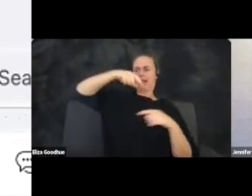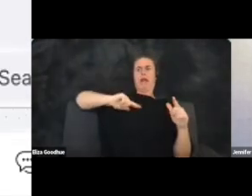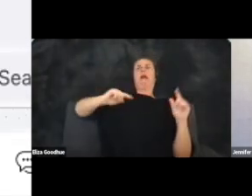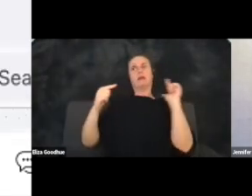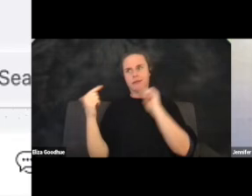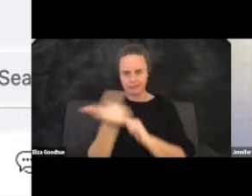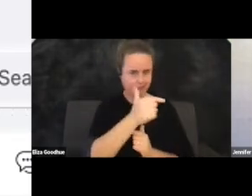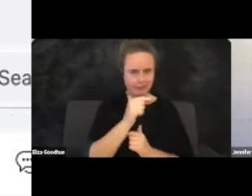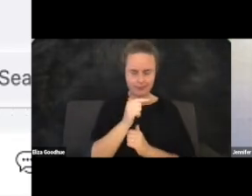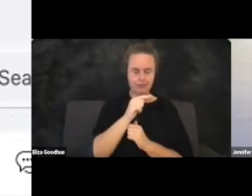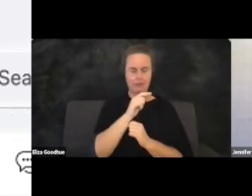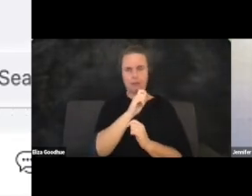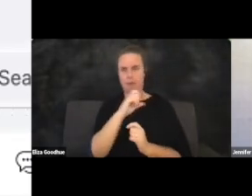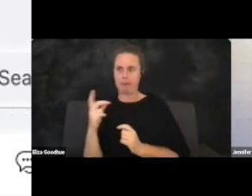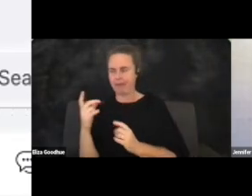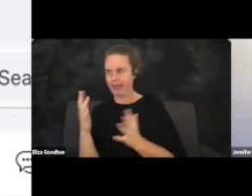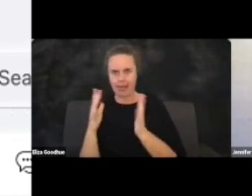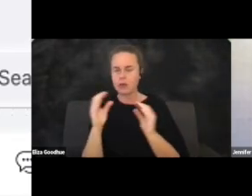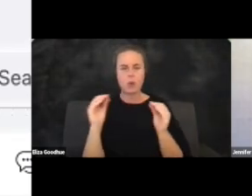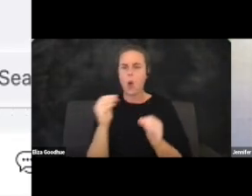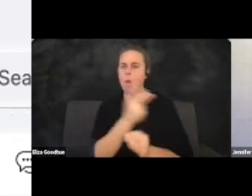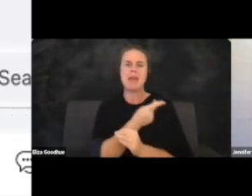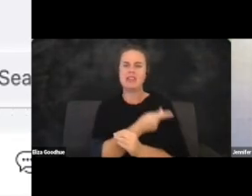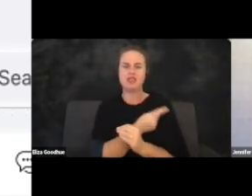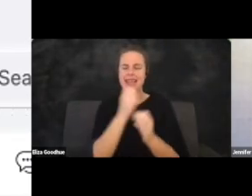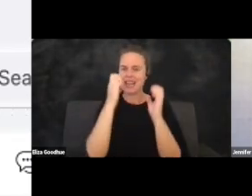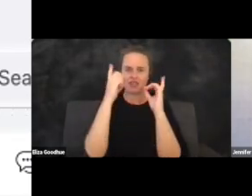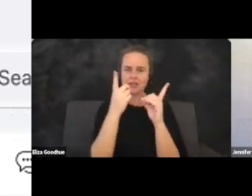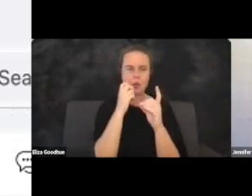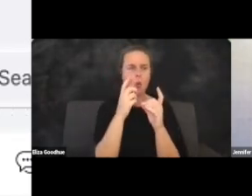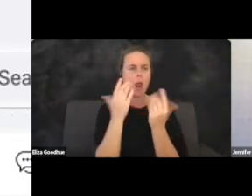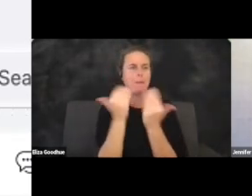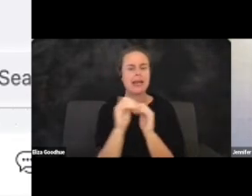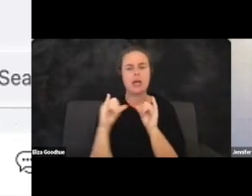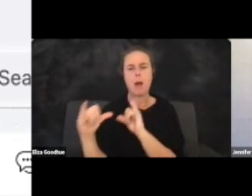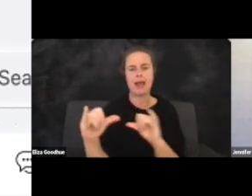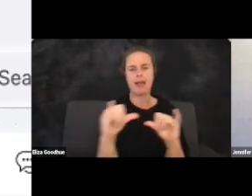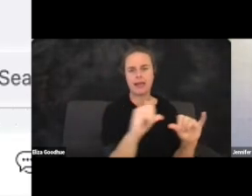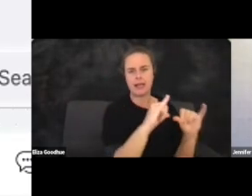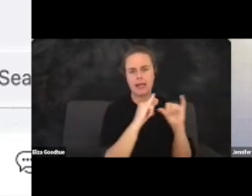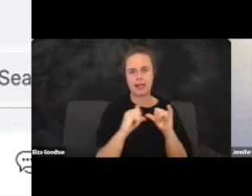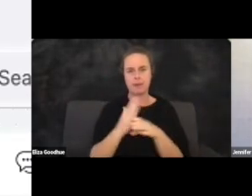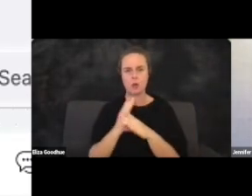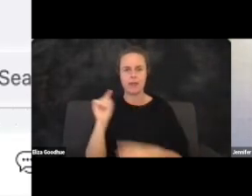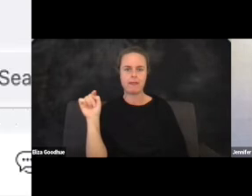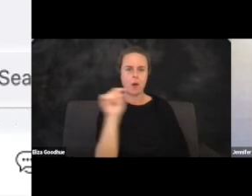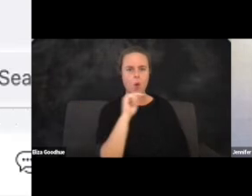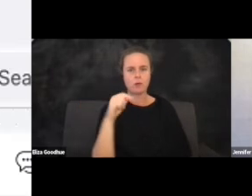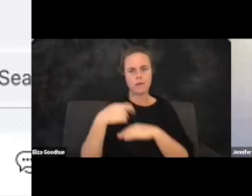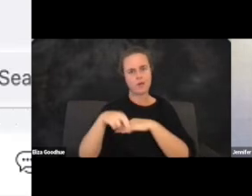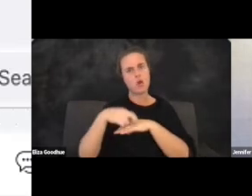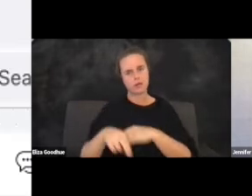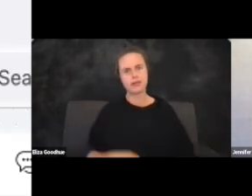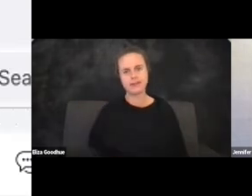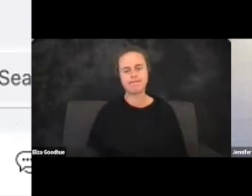different patient education, and there's no commonality or maybe limited commonality between some of the referrals